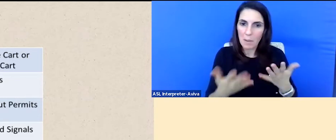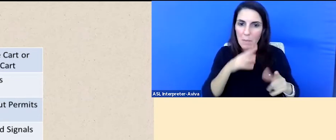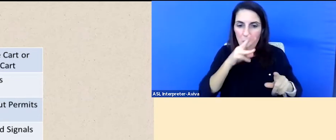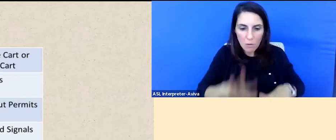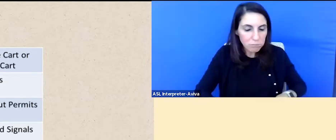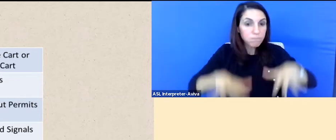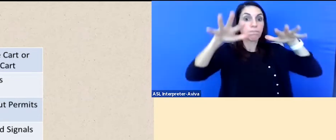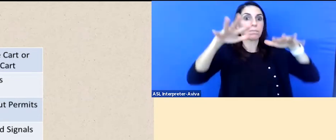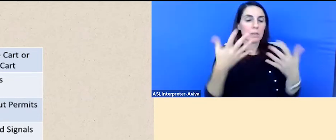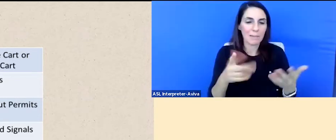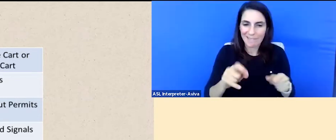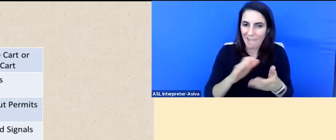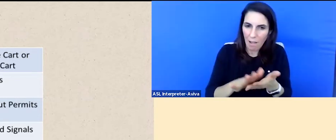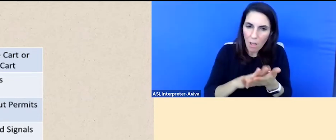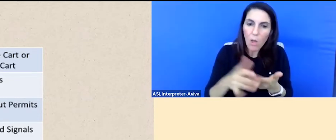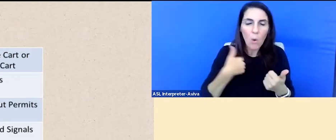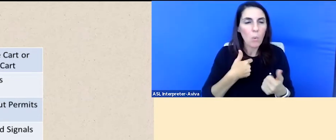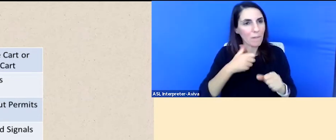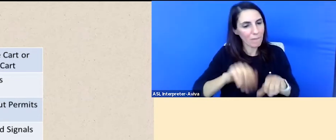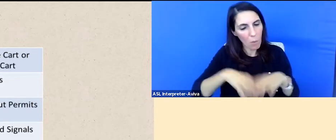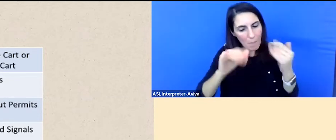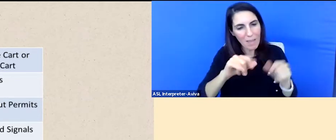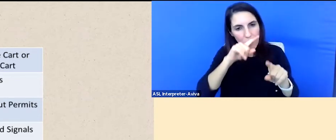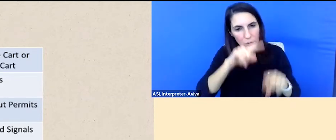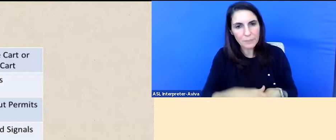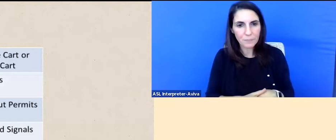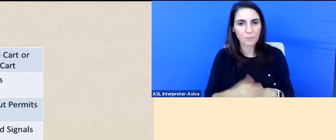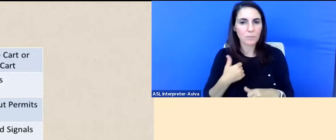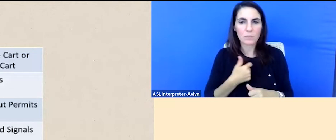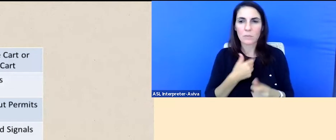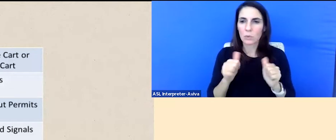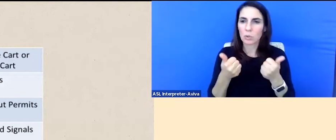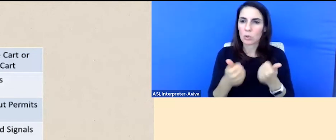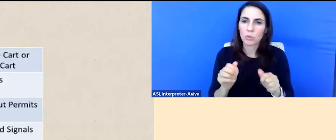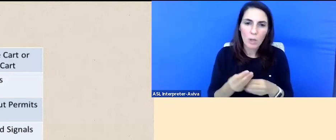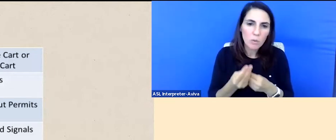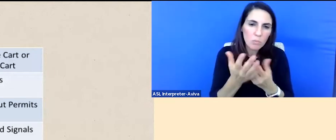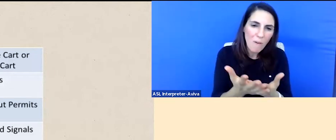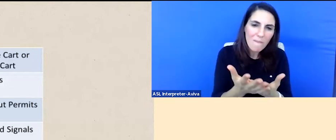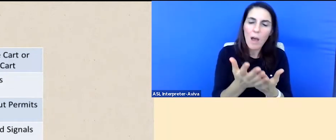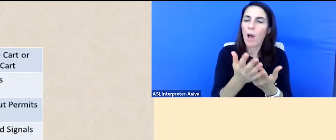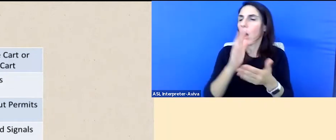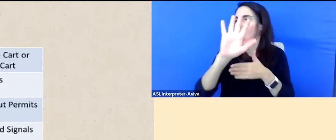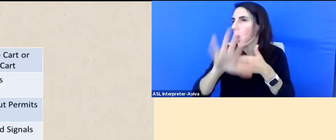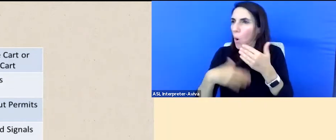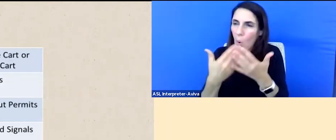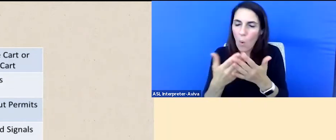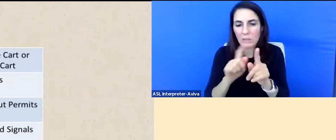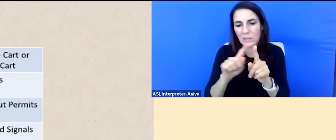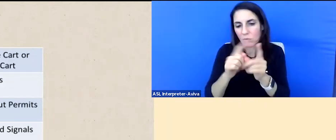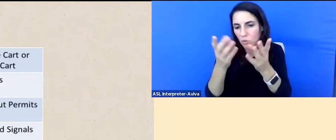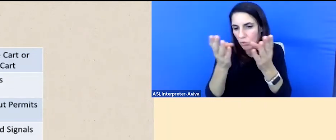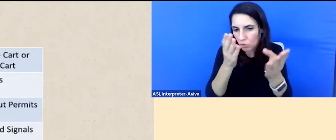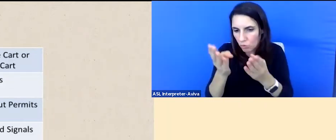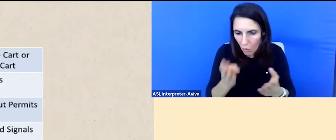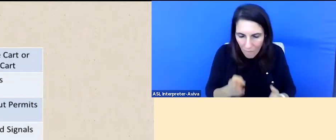cleaning, we can open those types of reports. And really, we try to provide, as mentioned, a one-stop resource for a lot of the different things